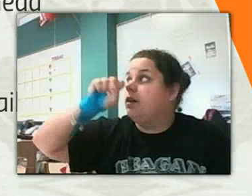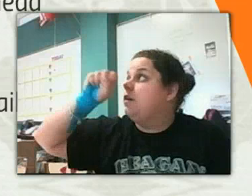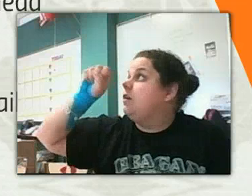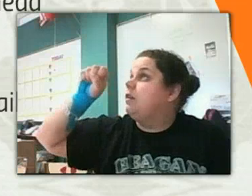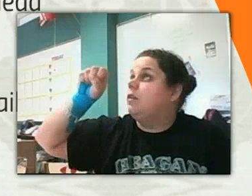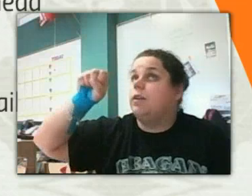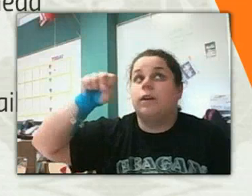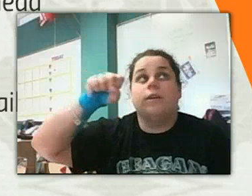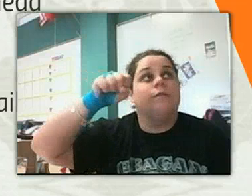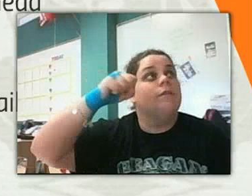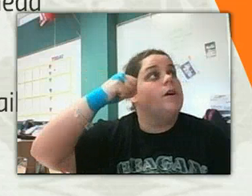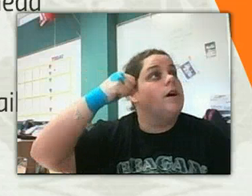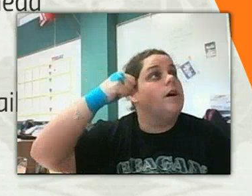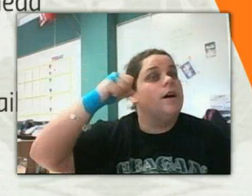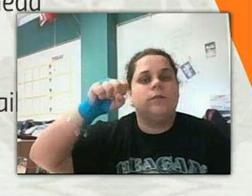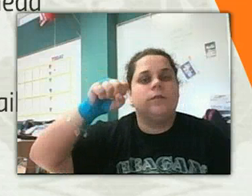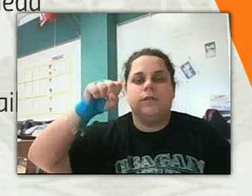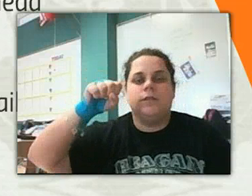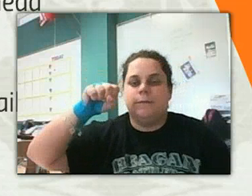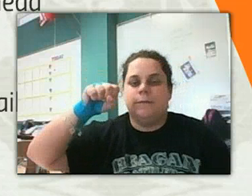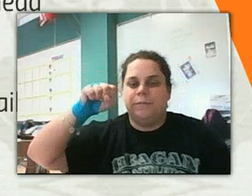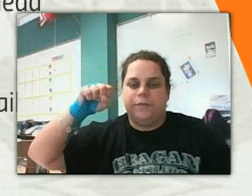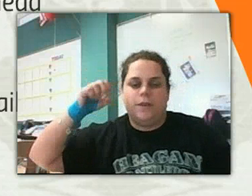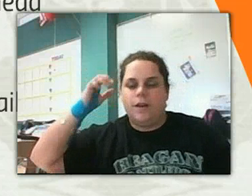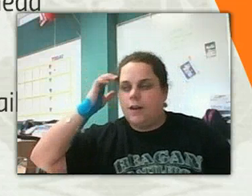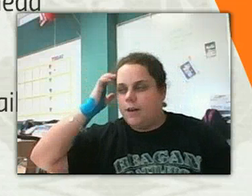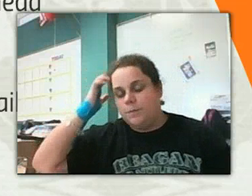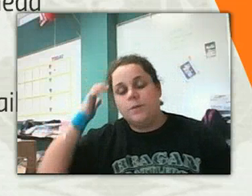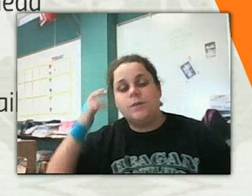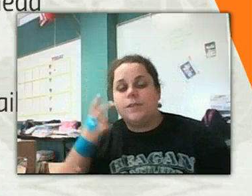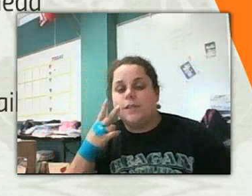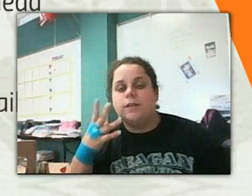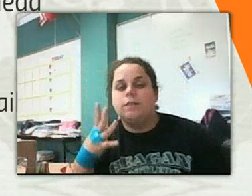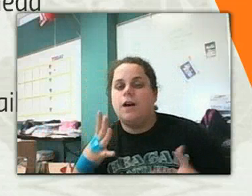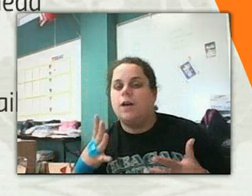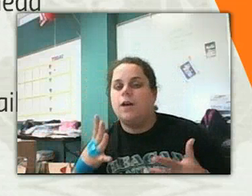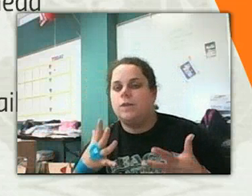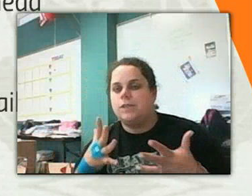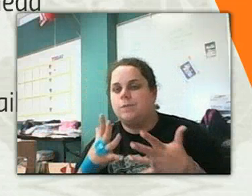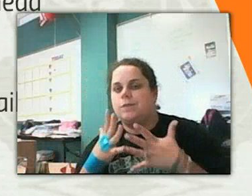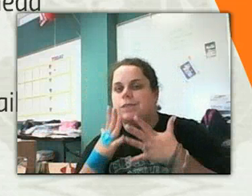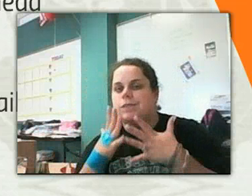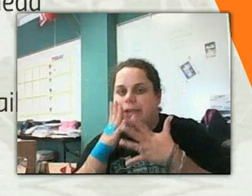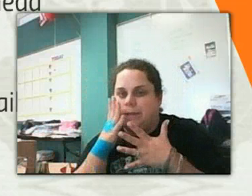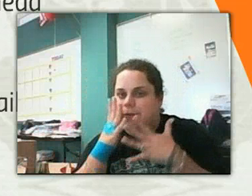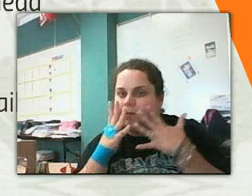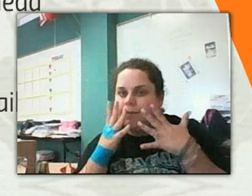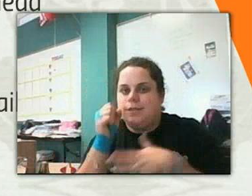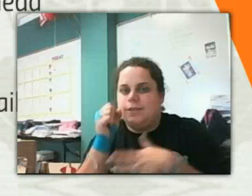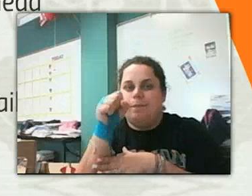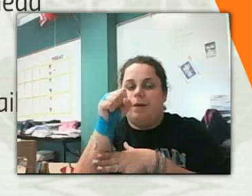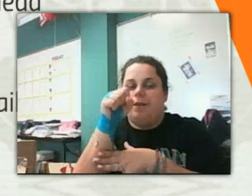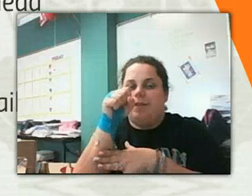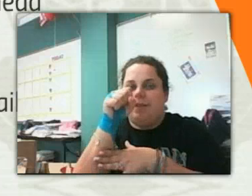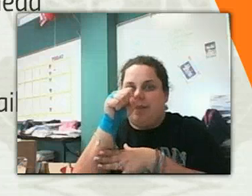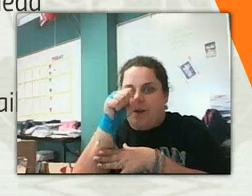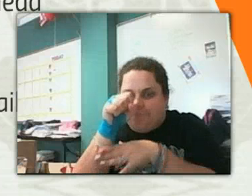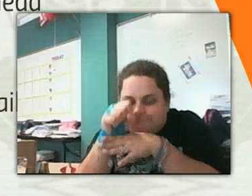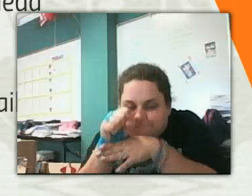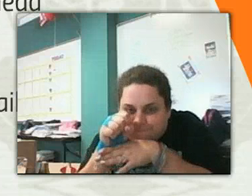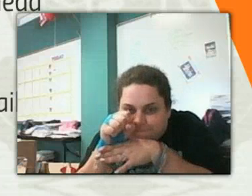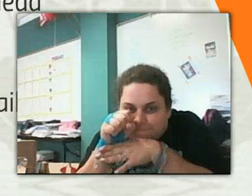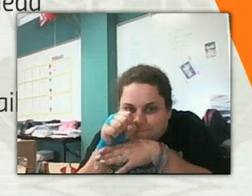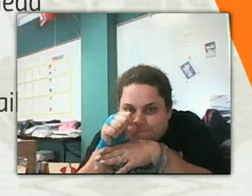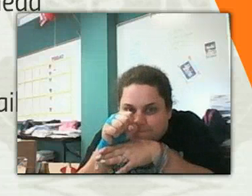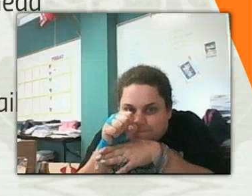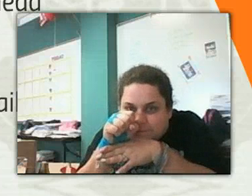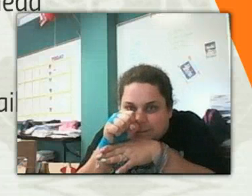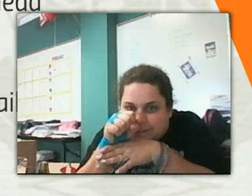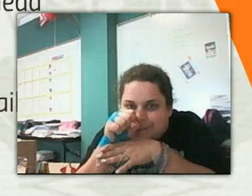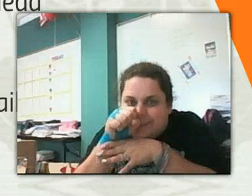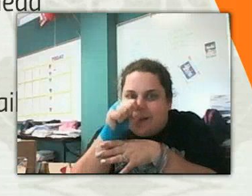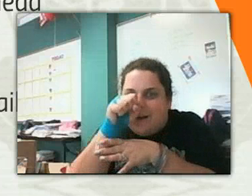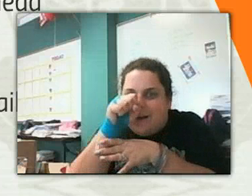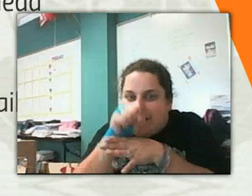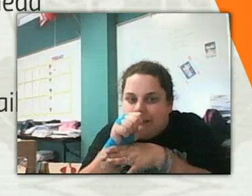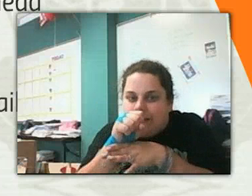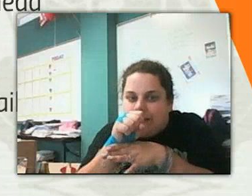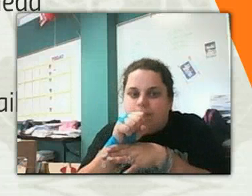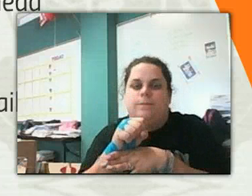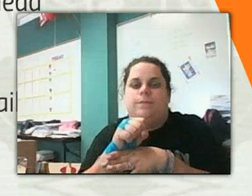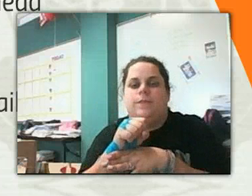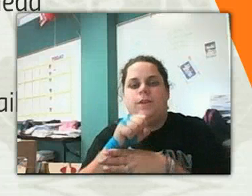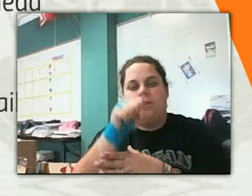shaking, looking around. You'll see a lot when someone's signing about something and it's embarrassing, they go kind of